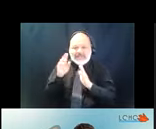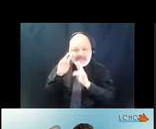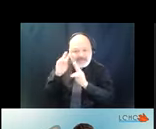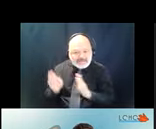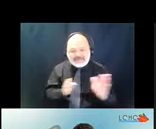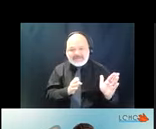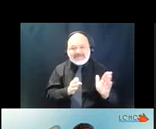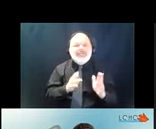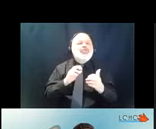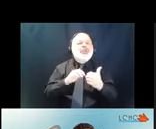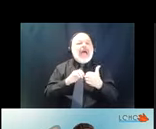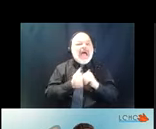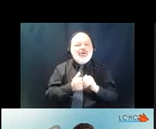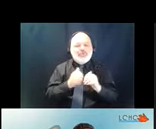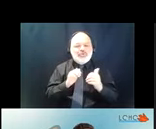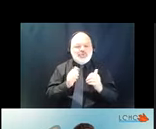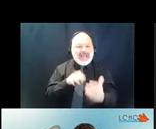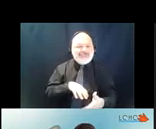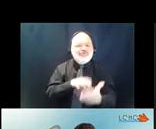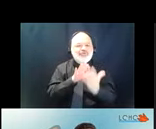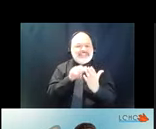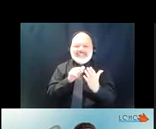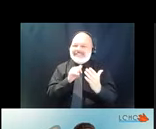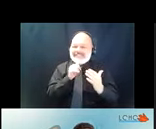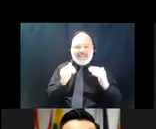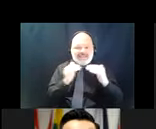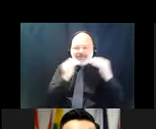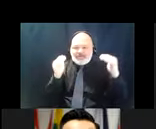programmatic strategies to address this inequity.